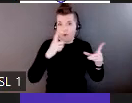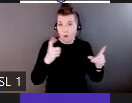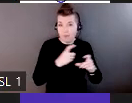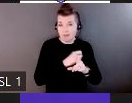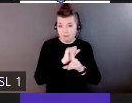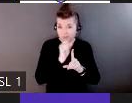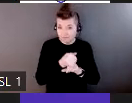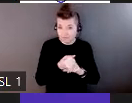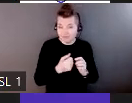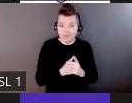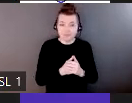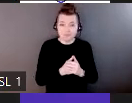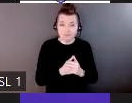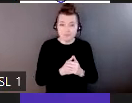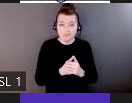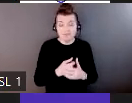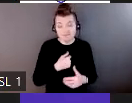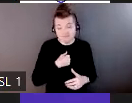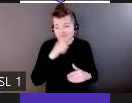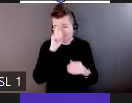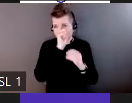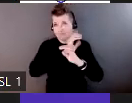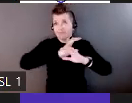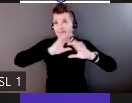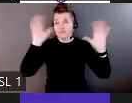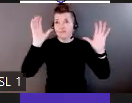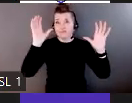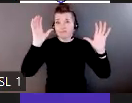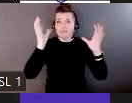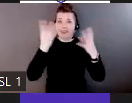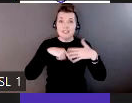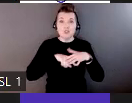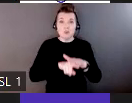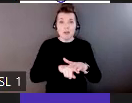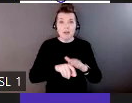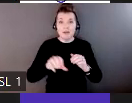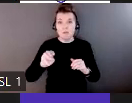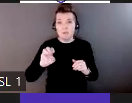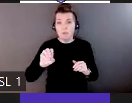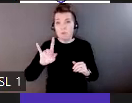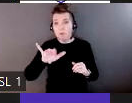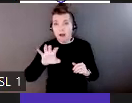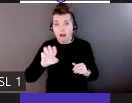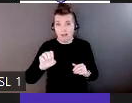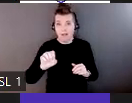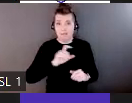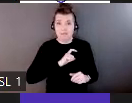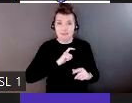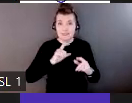I see a vision out there for integrated mobile police and crisis teams, CMHA